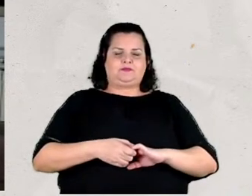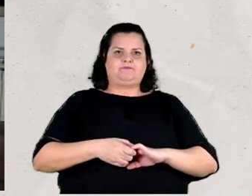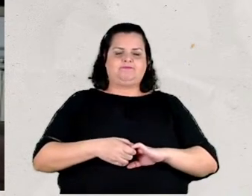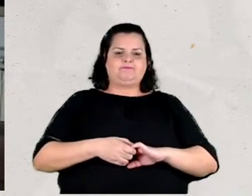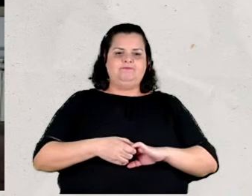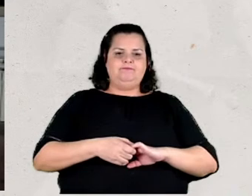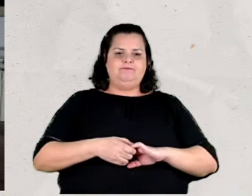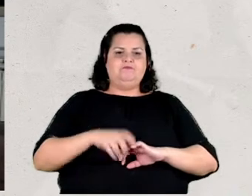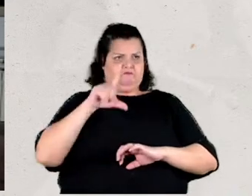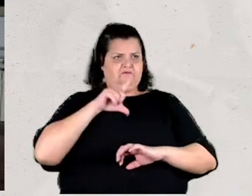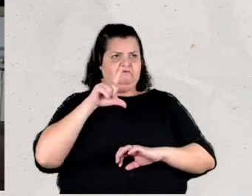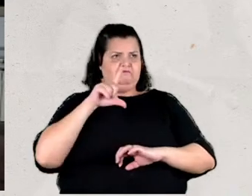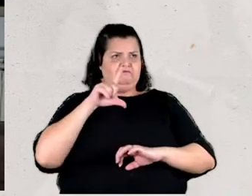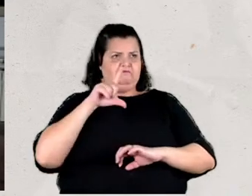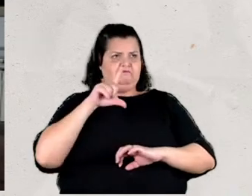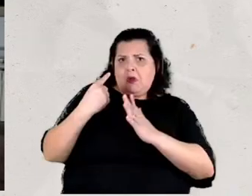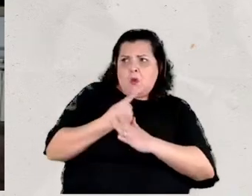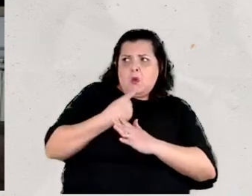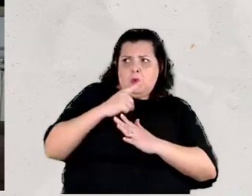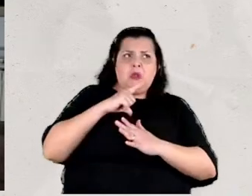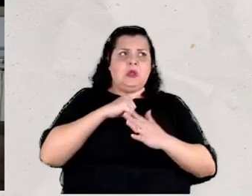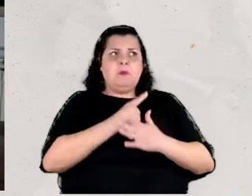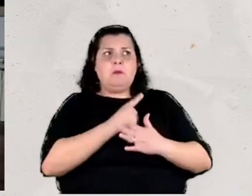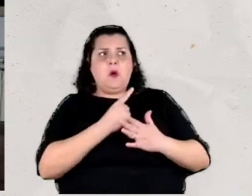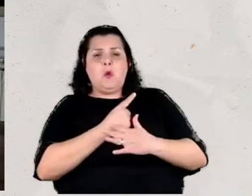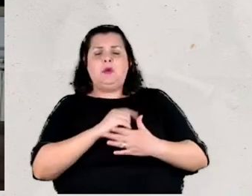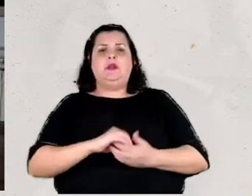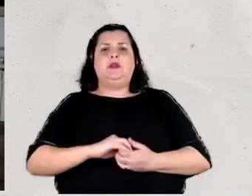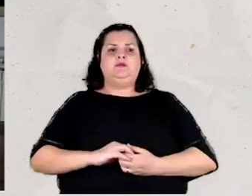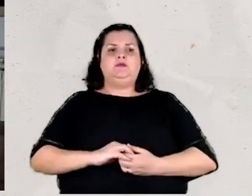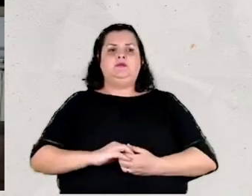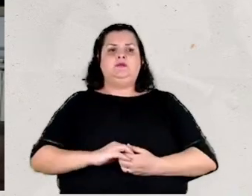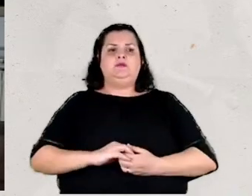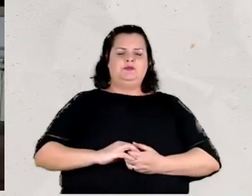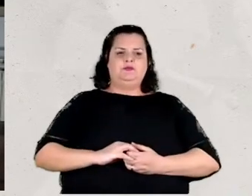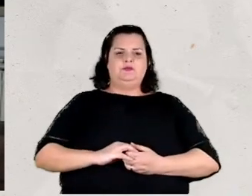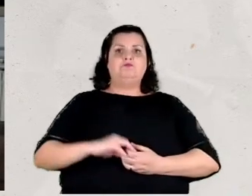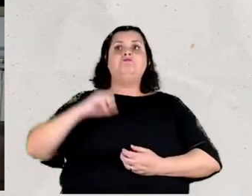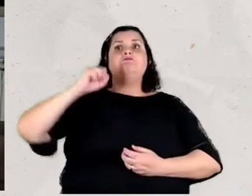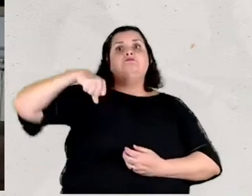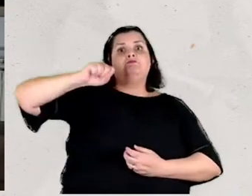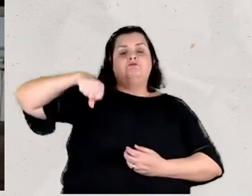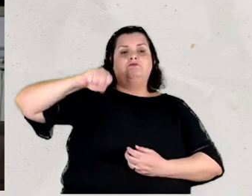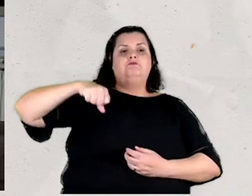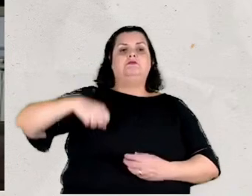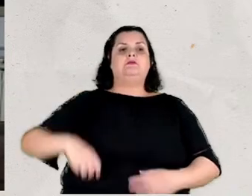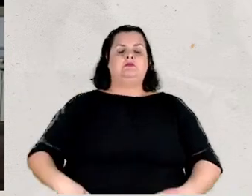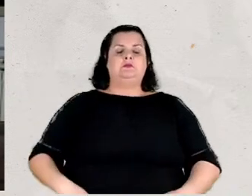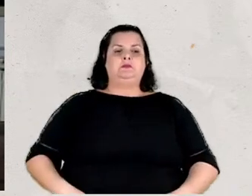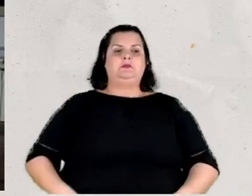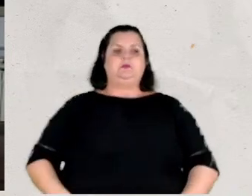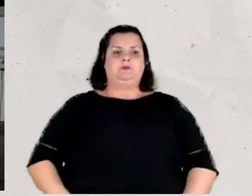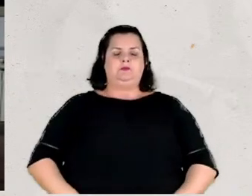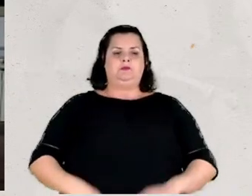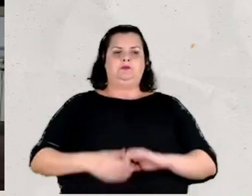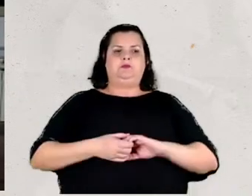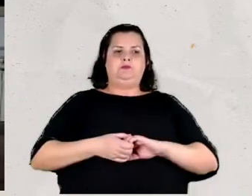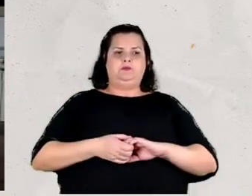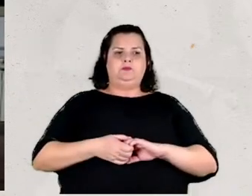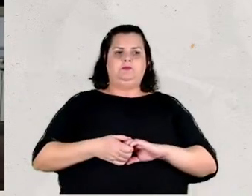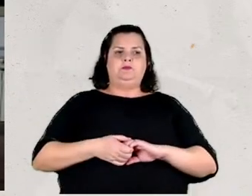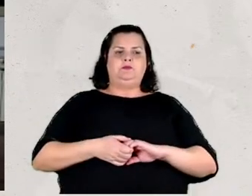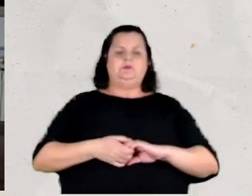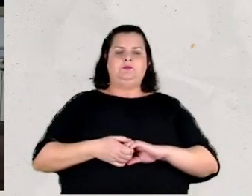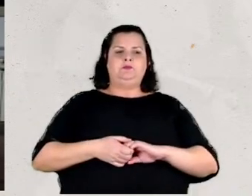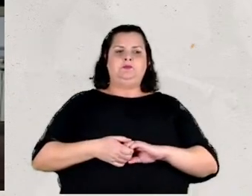We have a question, right? Sim. A gente tem aqui umas perguntas de Isadora